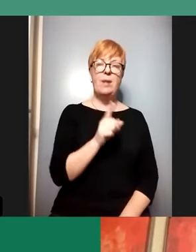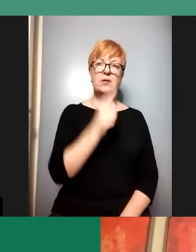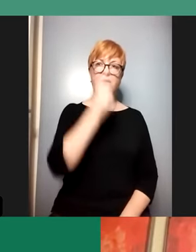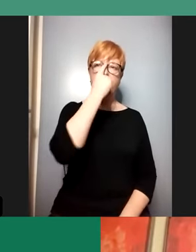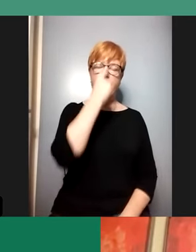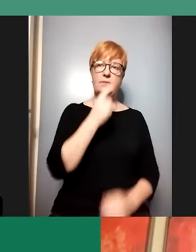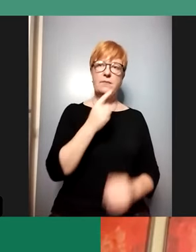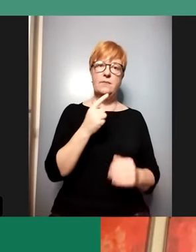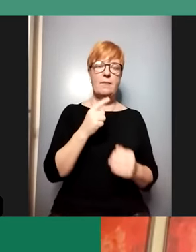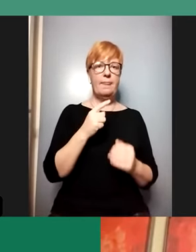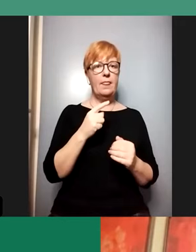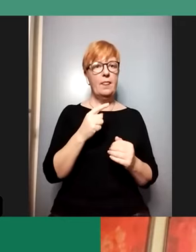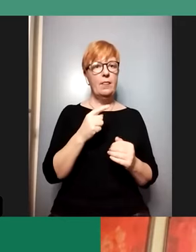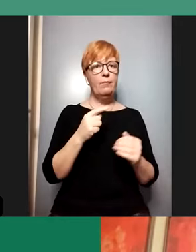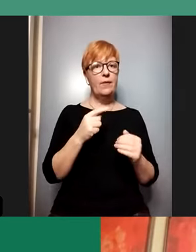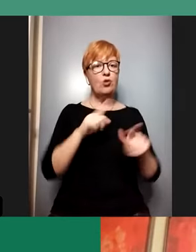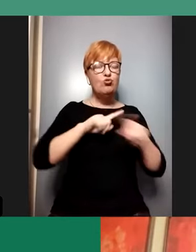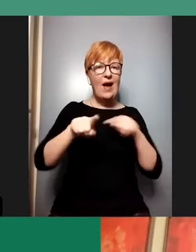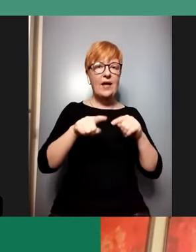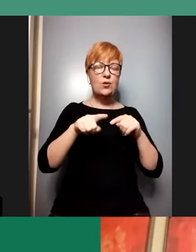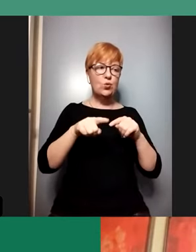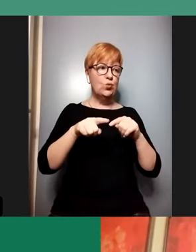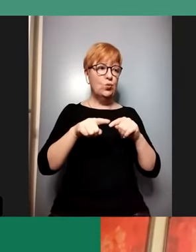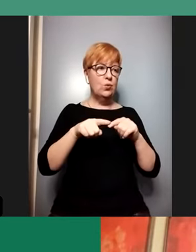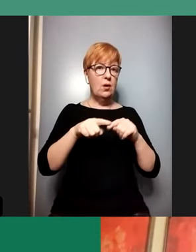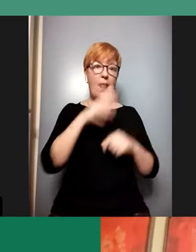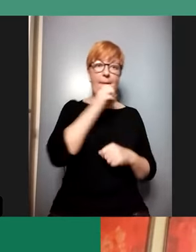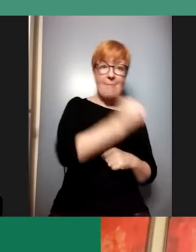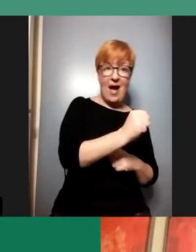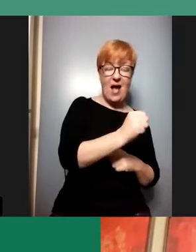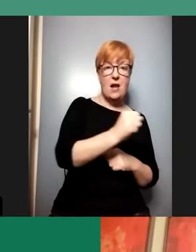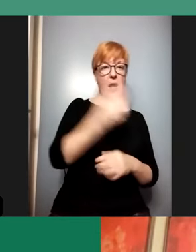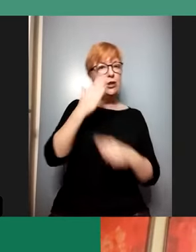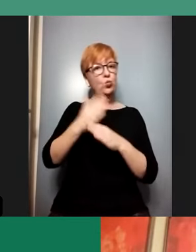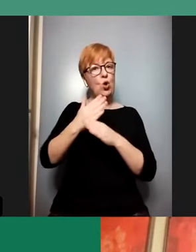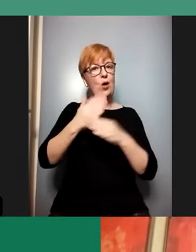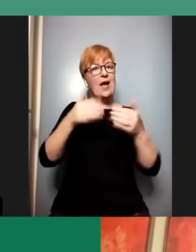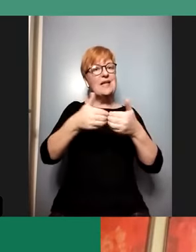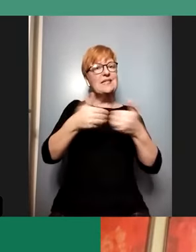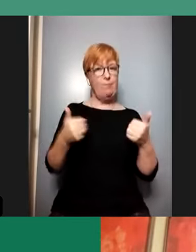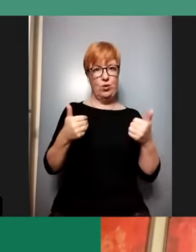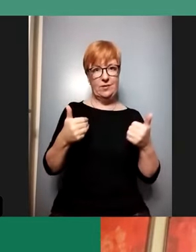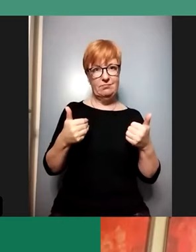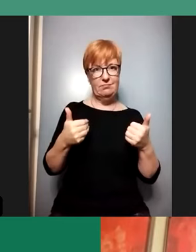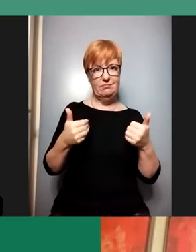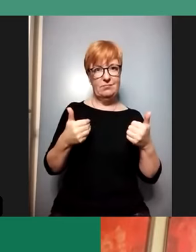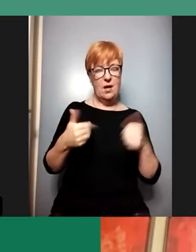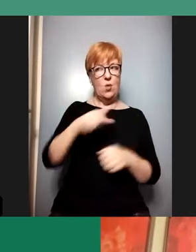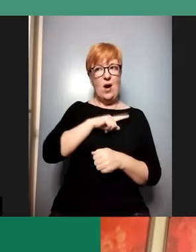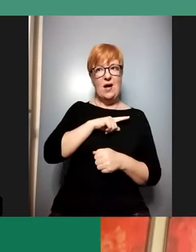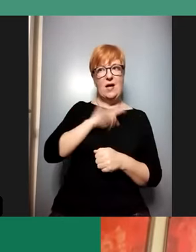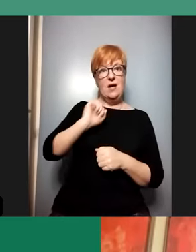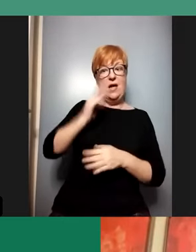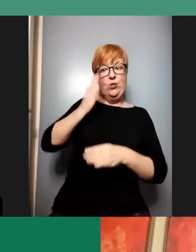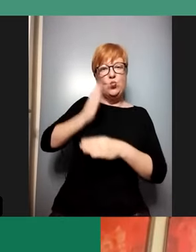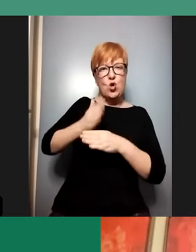in being able to separate the man from his work, you know. His work took on deeper resonance for me because I